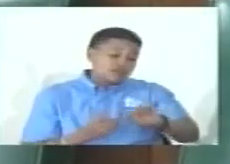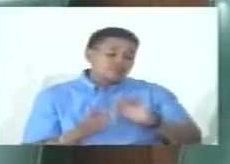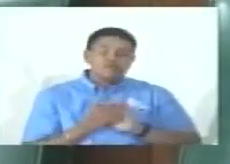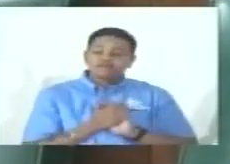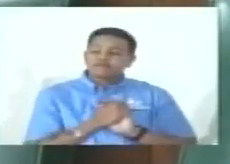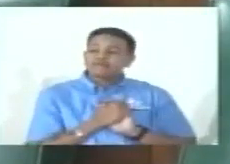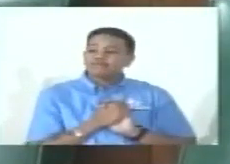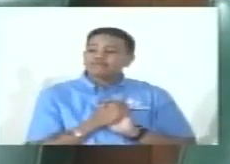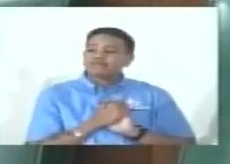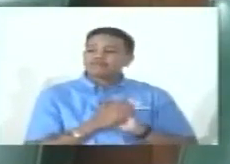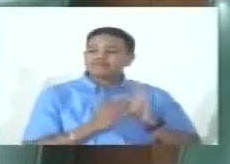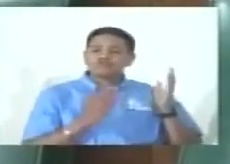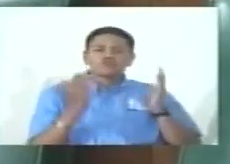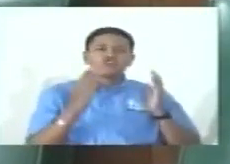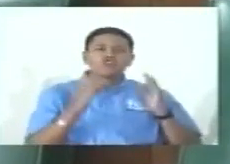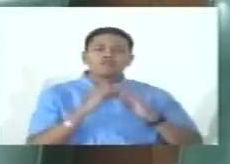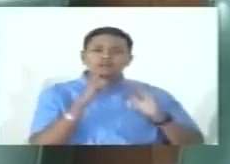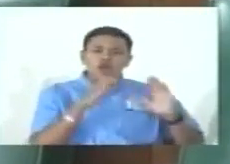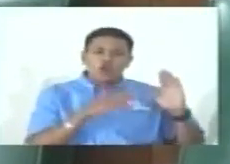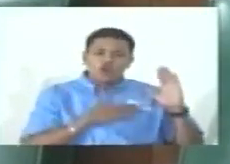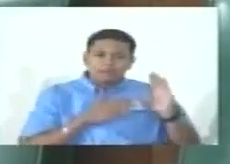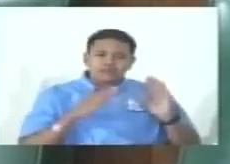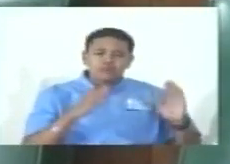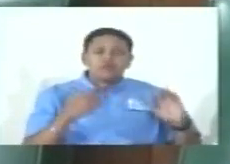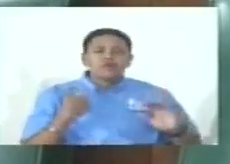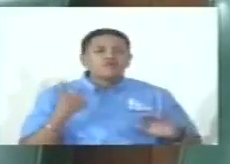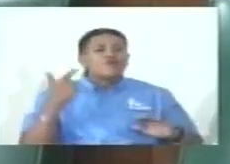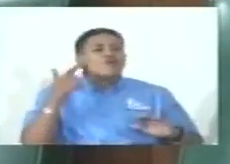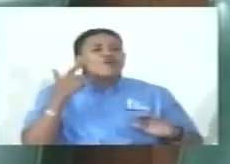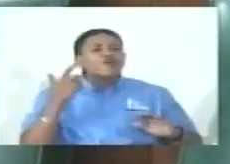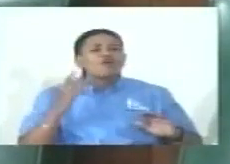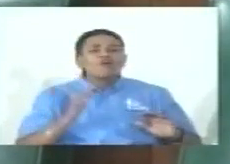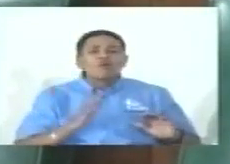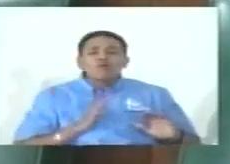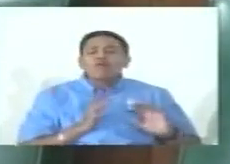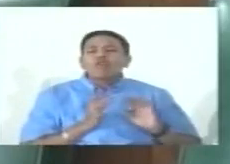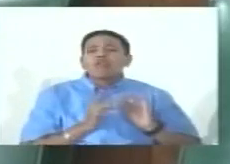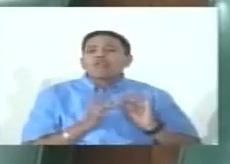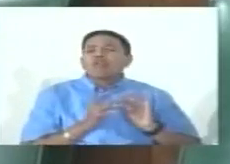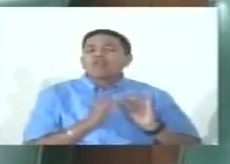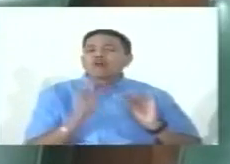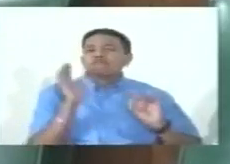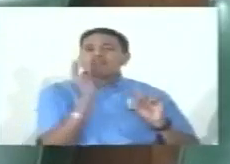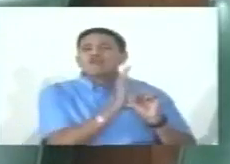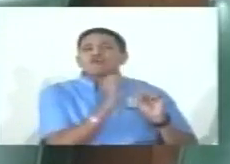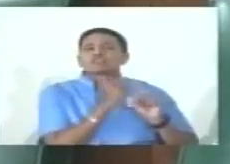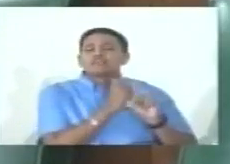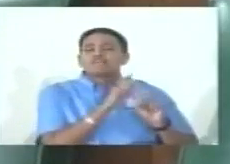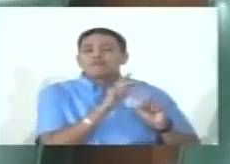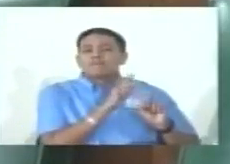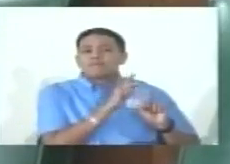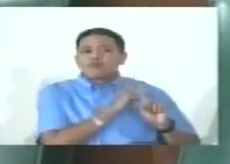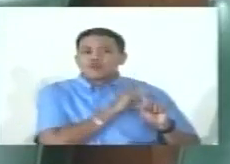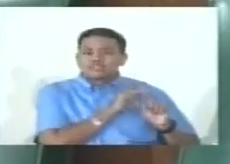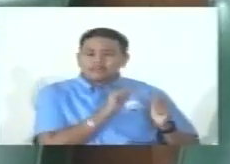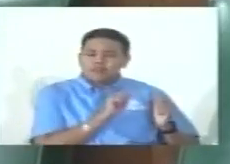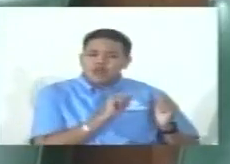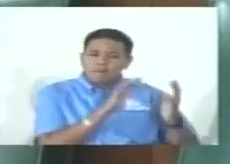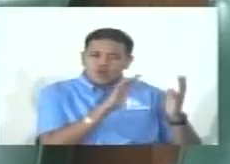She served in a dedicated way. We have heard tremendous accounts of her personable approach.